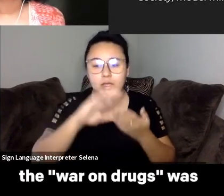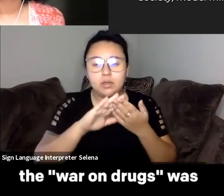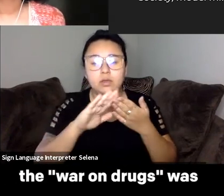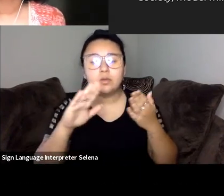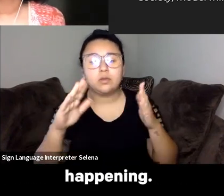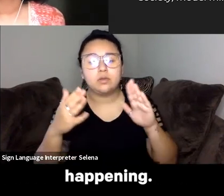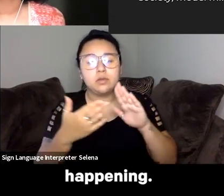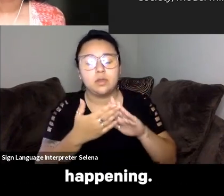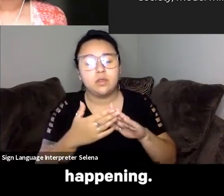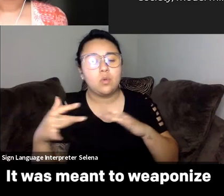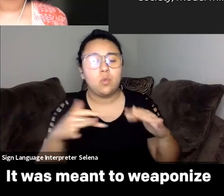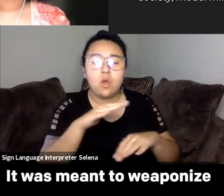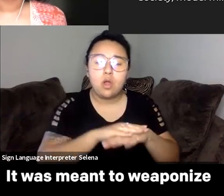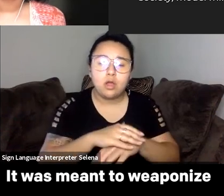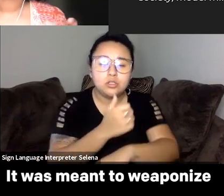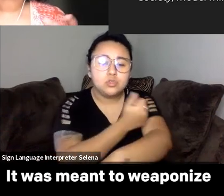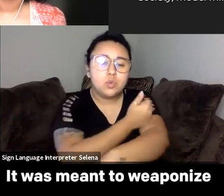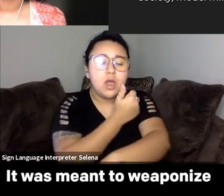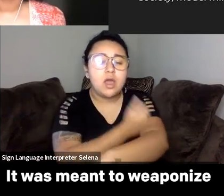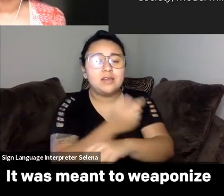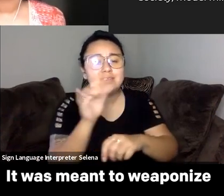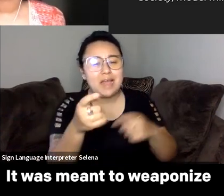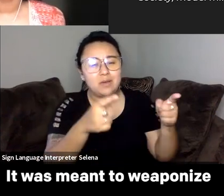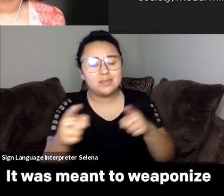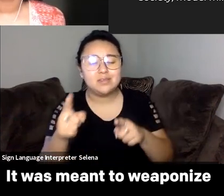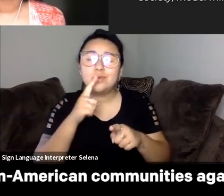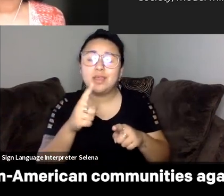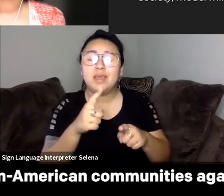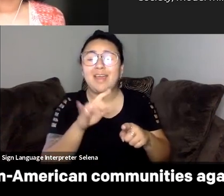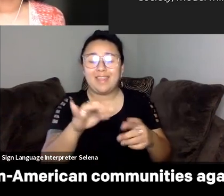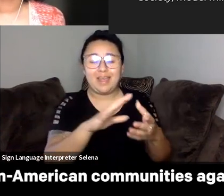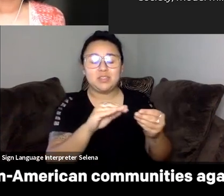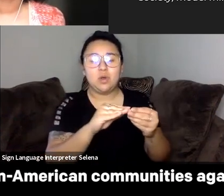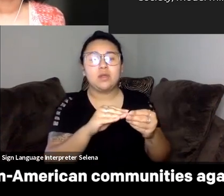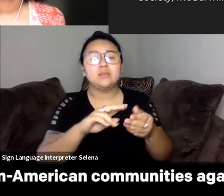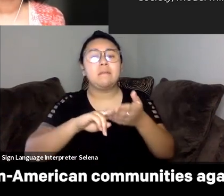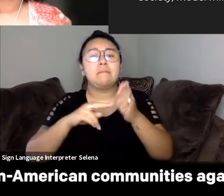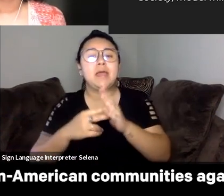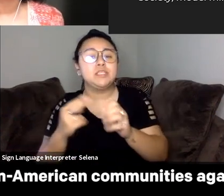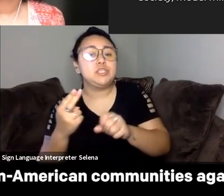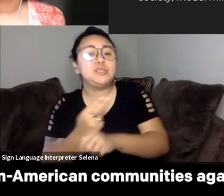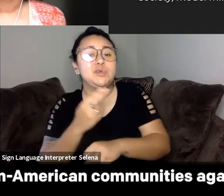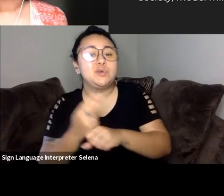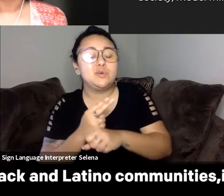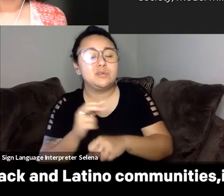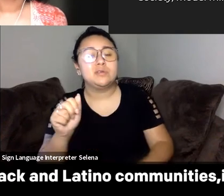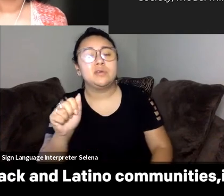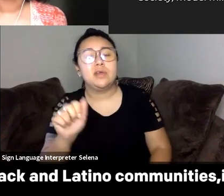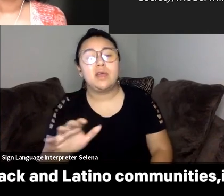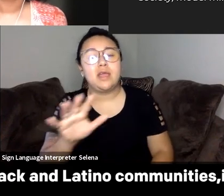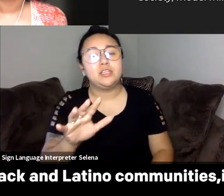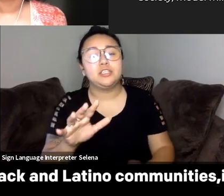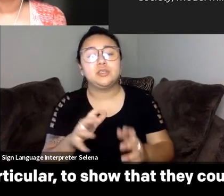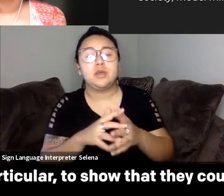on drugs, was happening. It was meant to weaponize Asian American communities against Black and